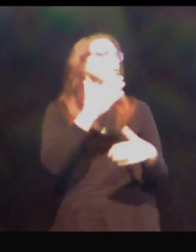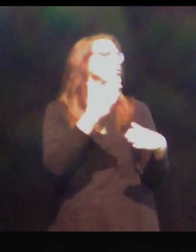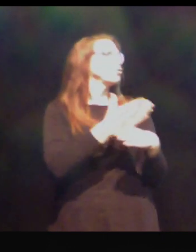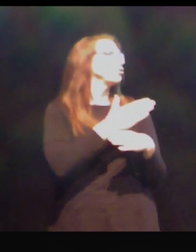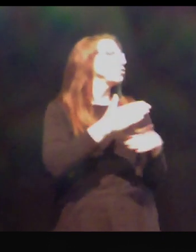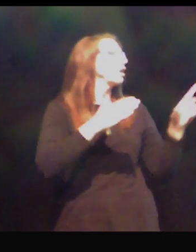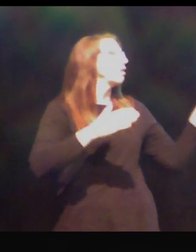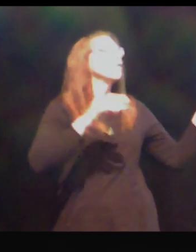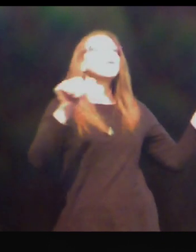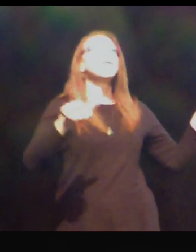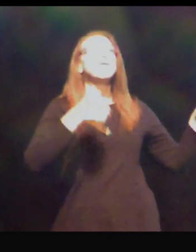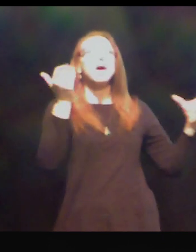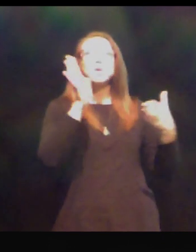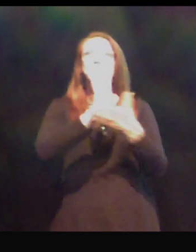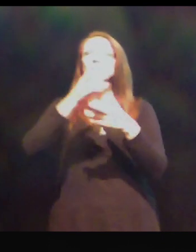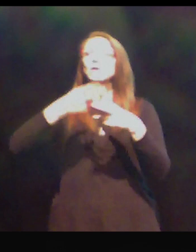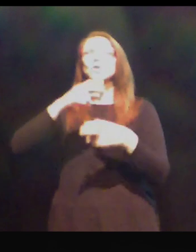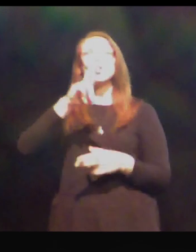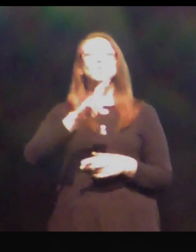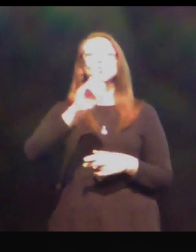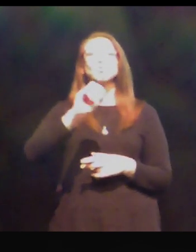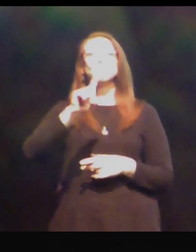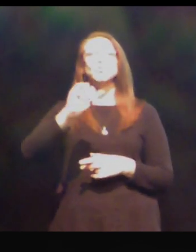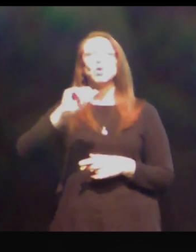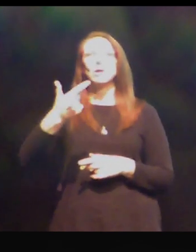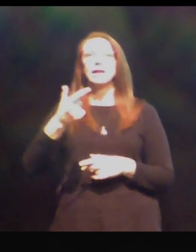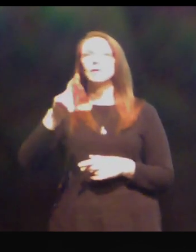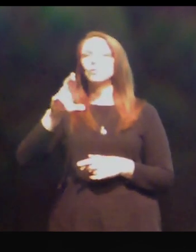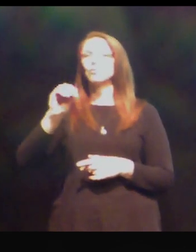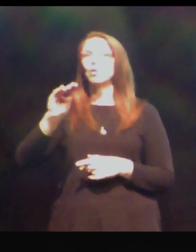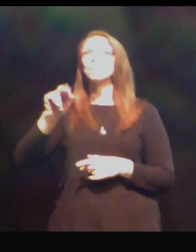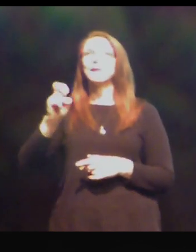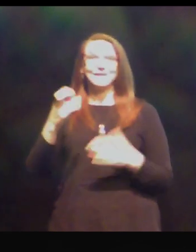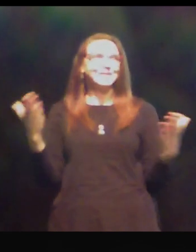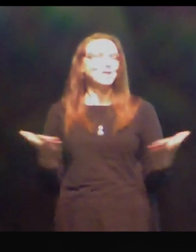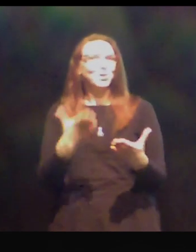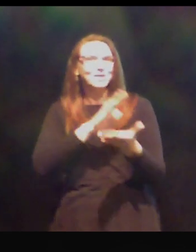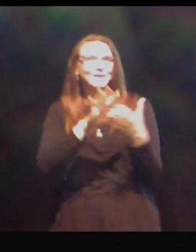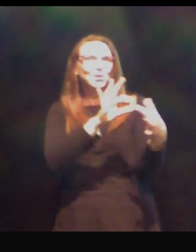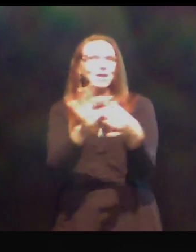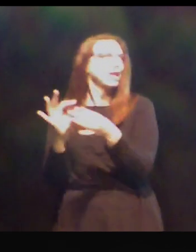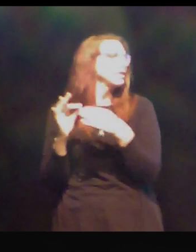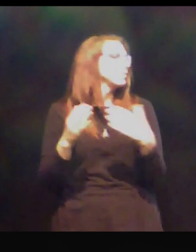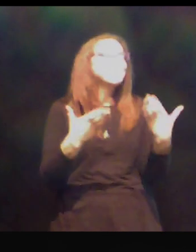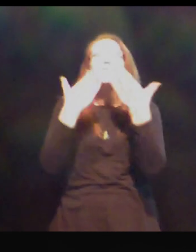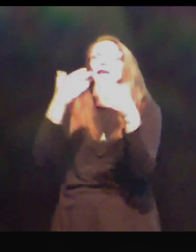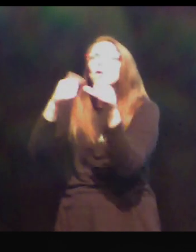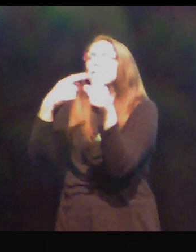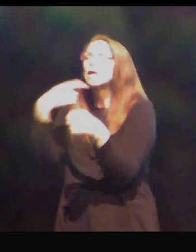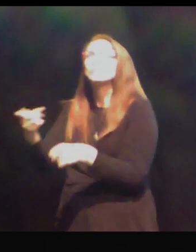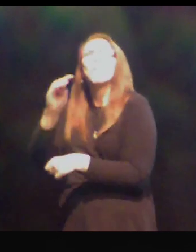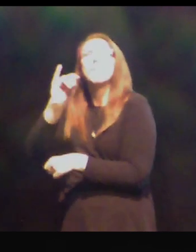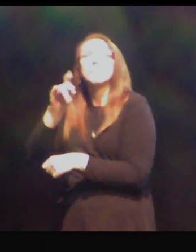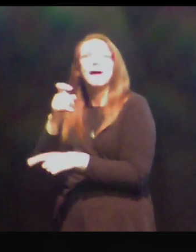Rolling Romance screened here just a few years ago as well. So it's good to connect all those things. Thanks for mentioning that, because I remember I told Mike